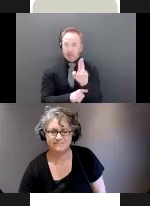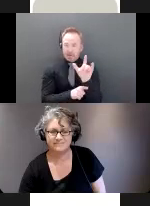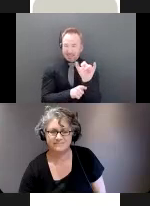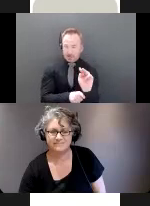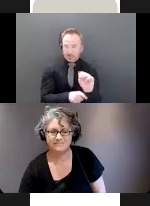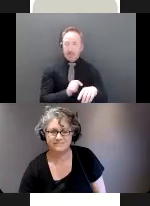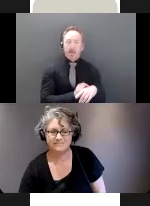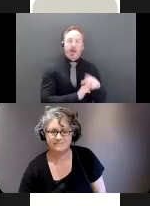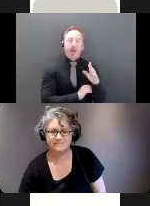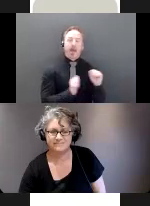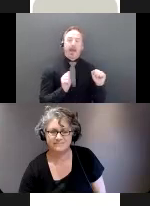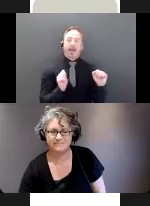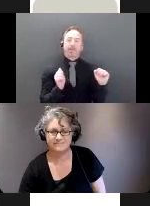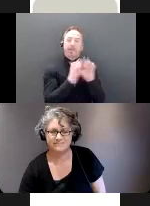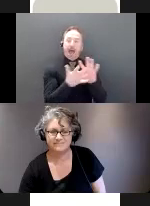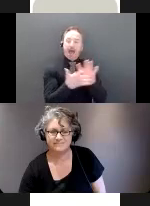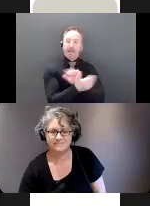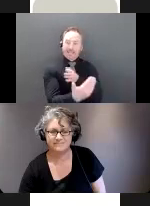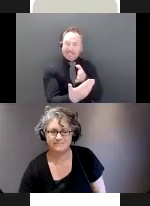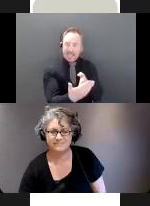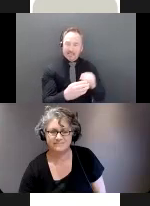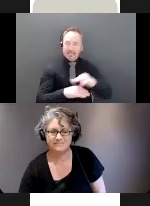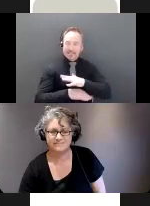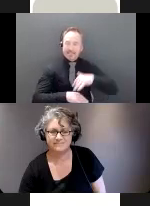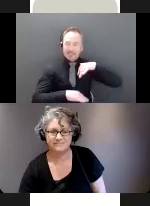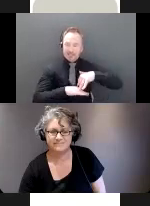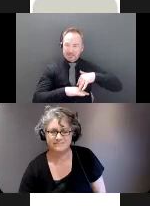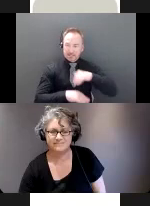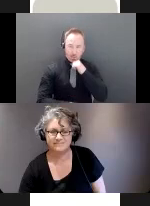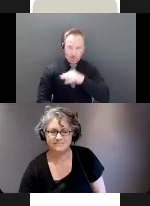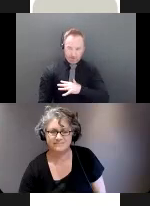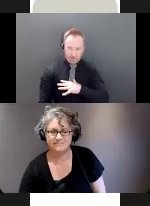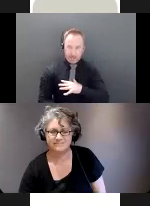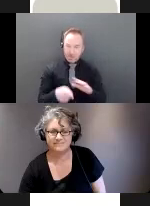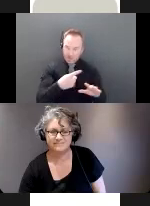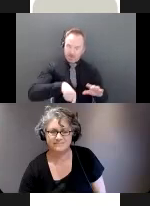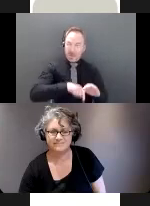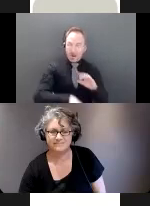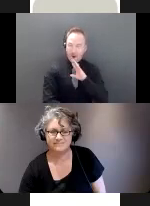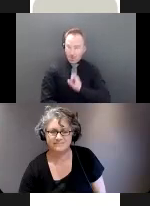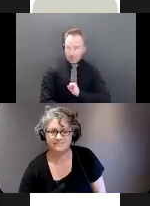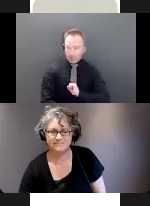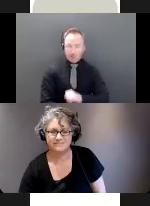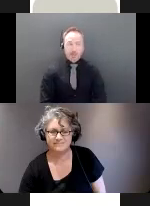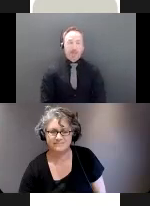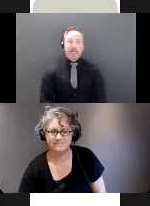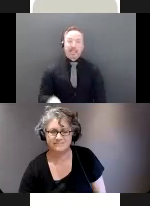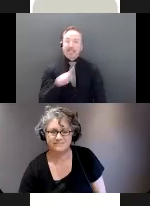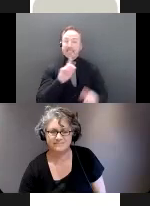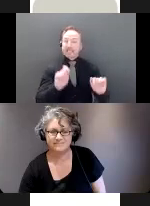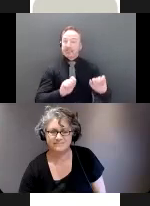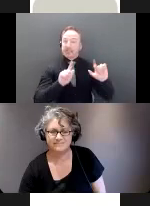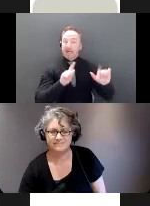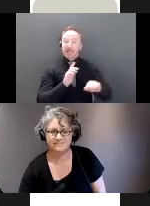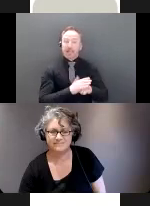who are older. So you can view those and check those out. The next one is just an image of some of our fact sheets